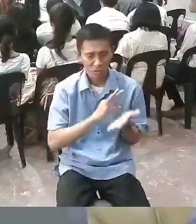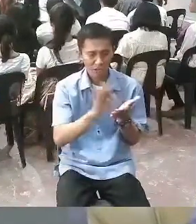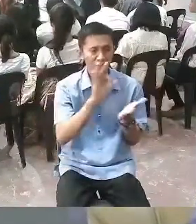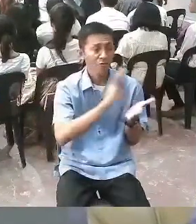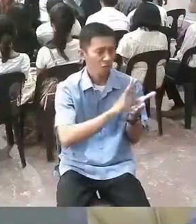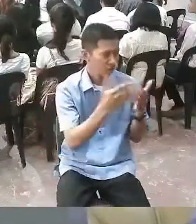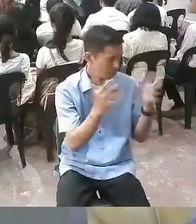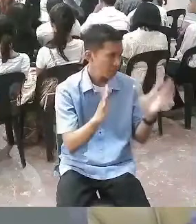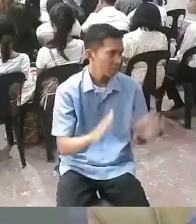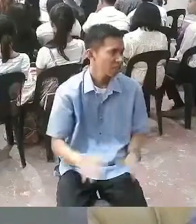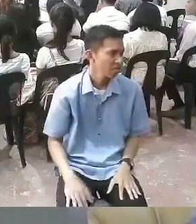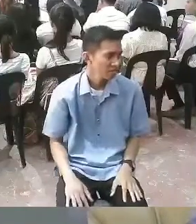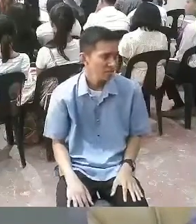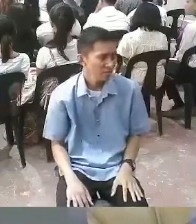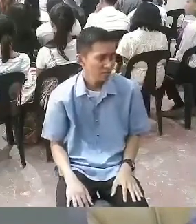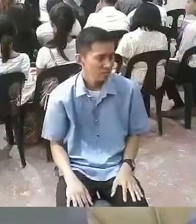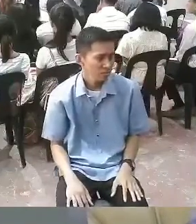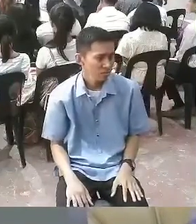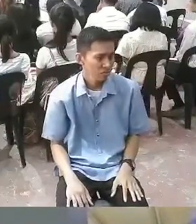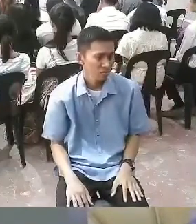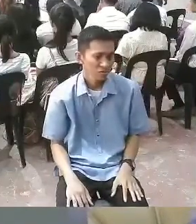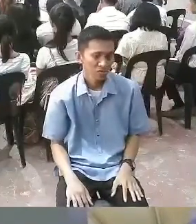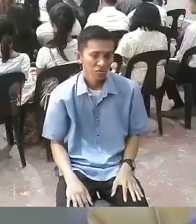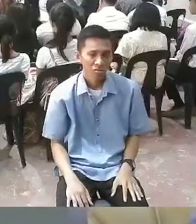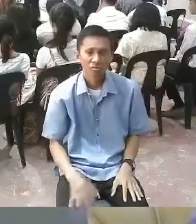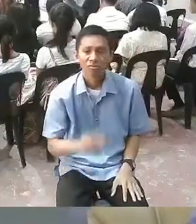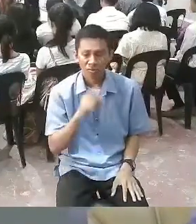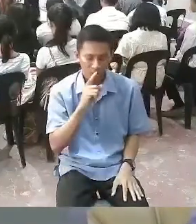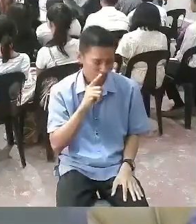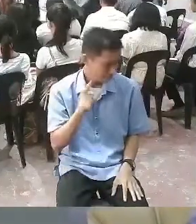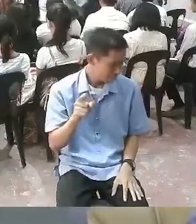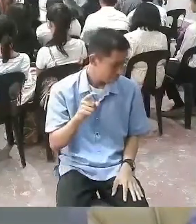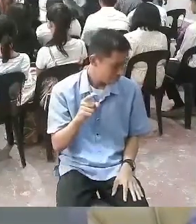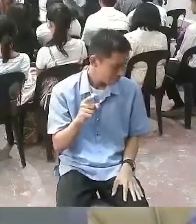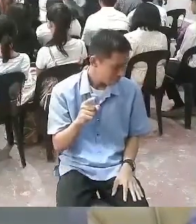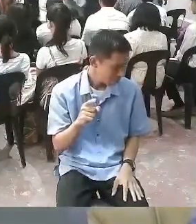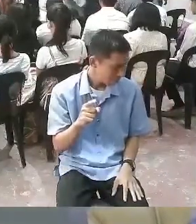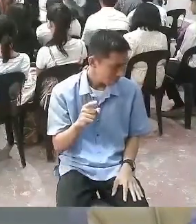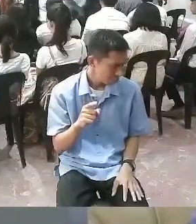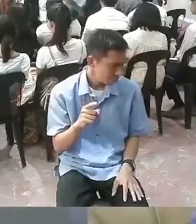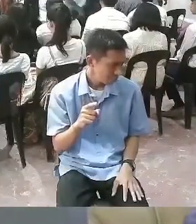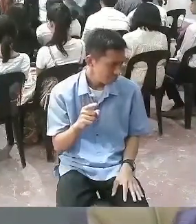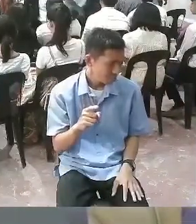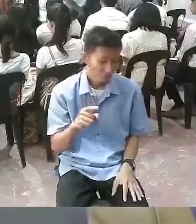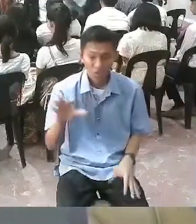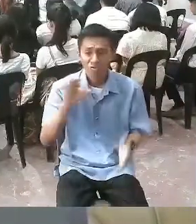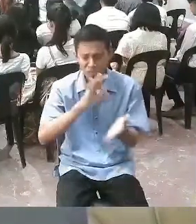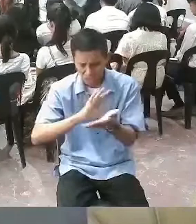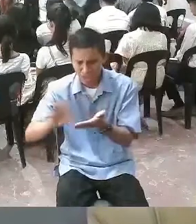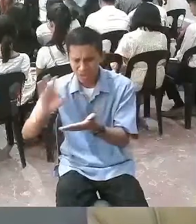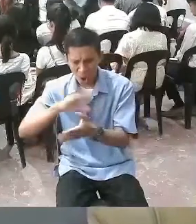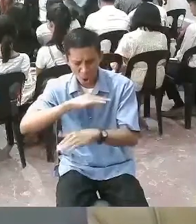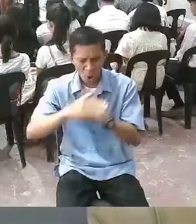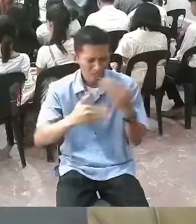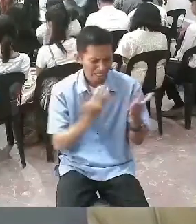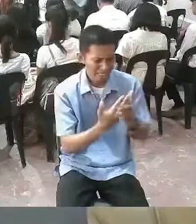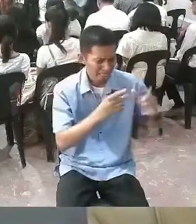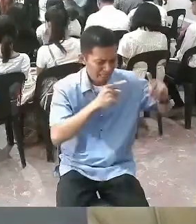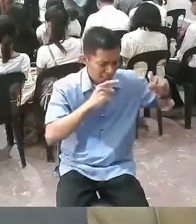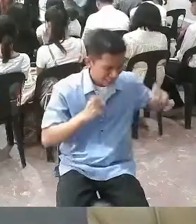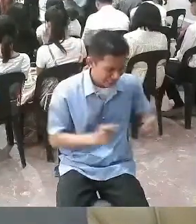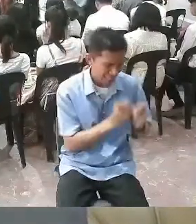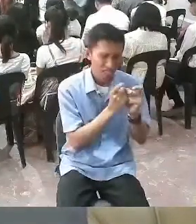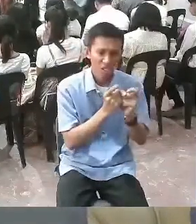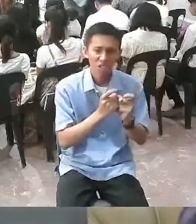okay? It was all future. He forgave us from all of our sin,